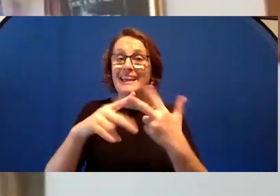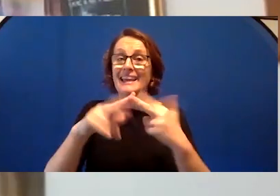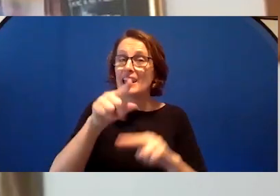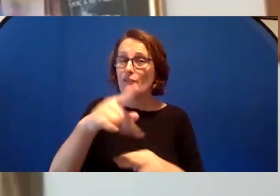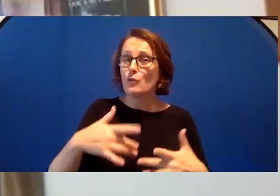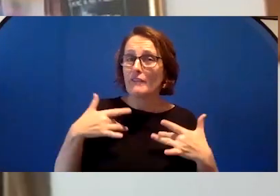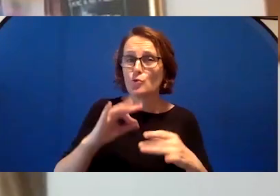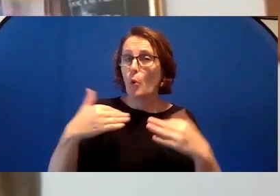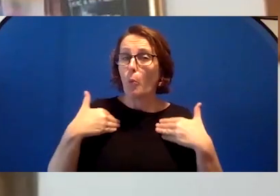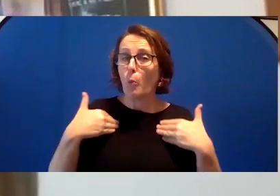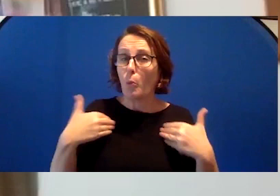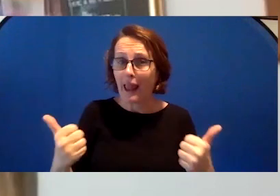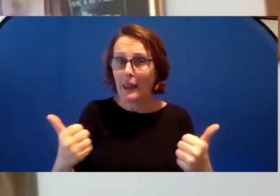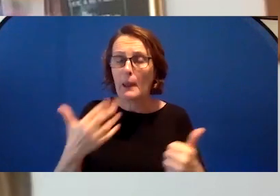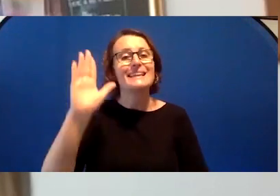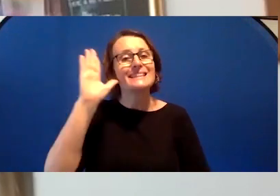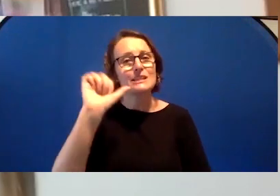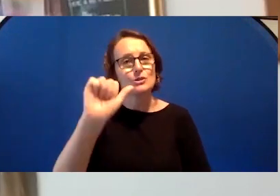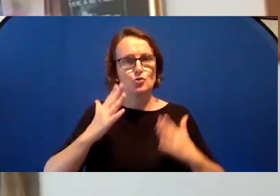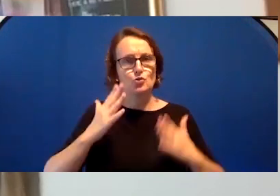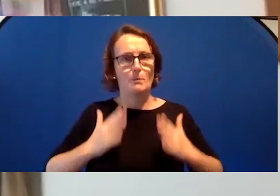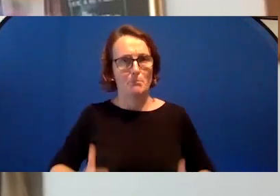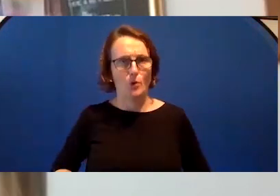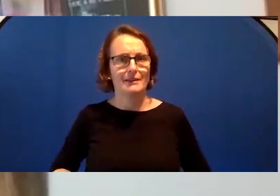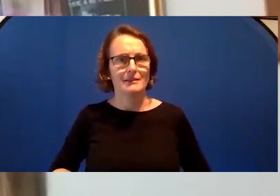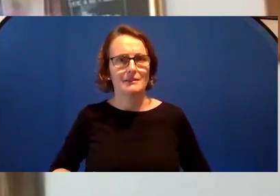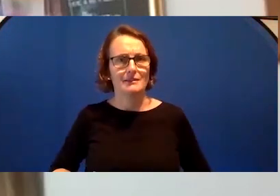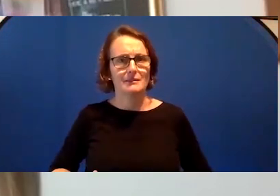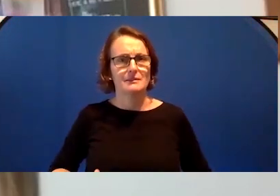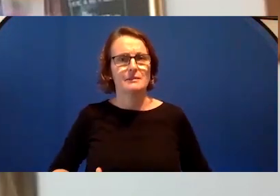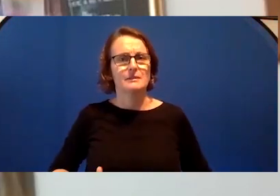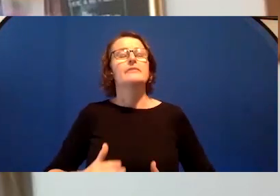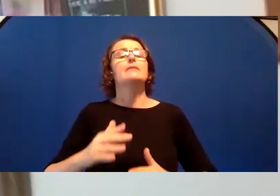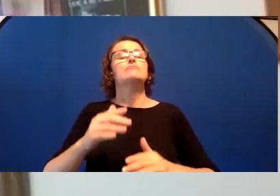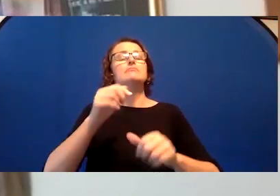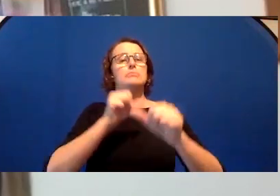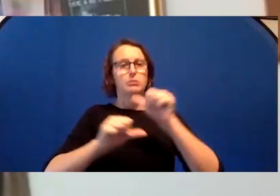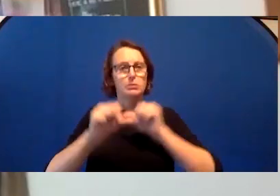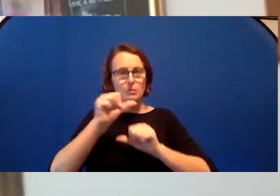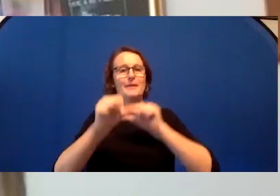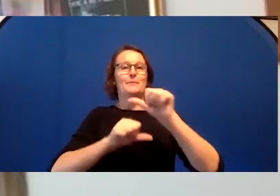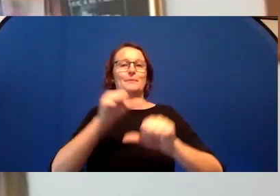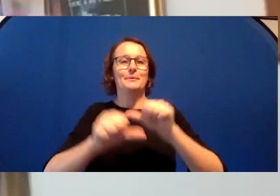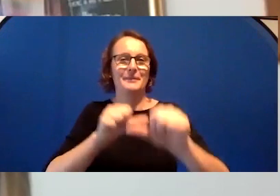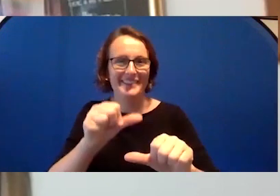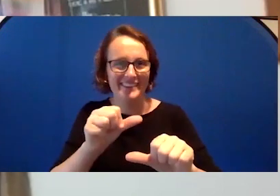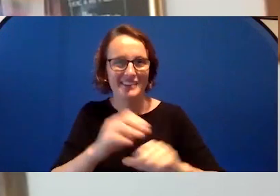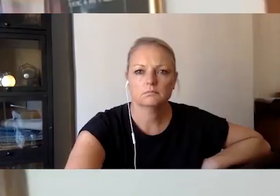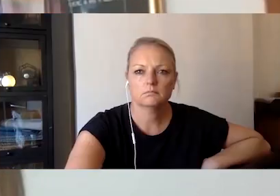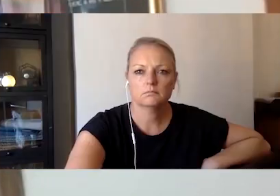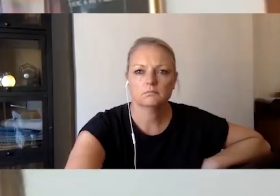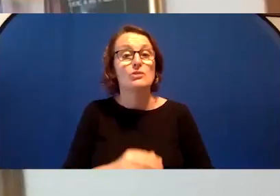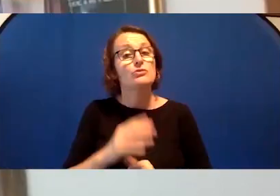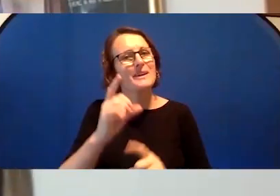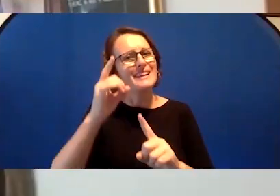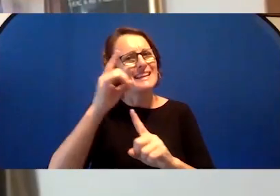unwell, listen to your body, rest up and recover properly. A great first step in thinking about some of these things is to